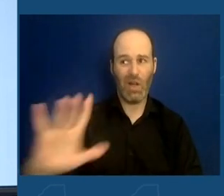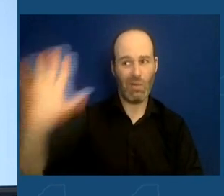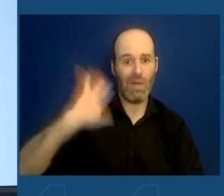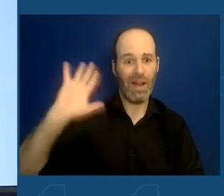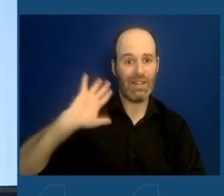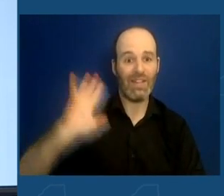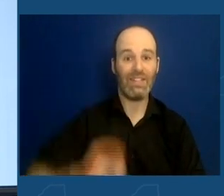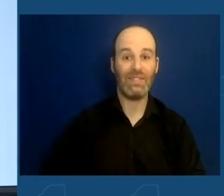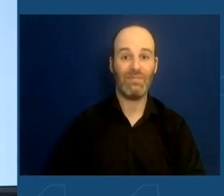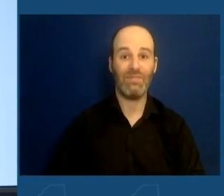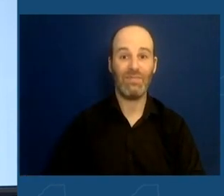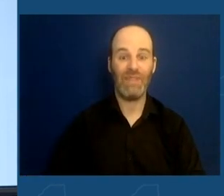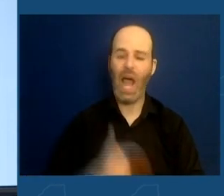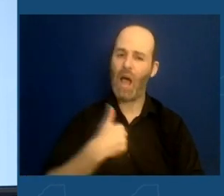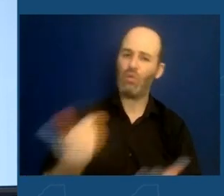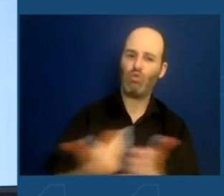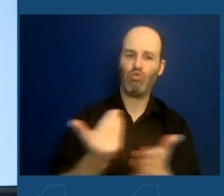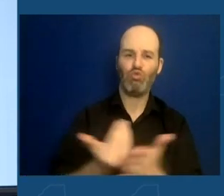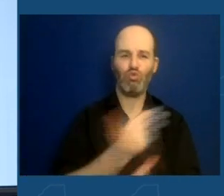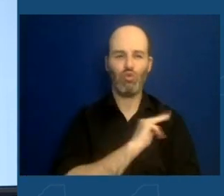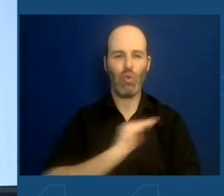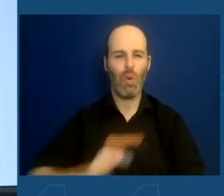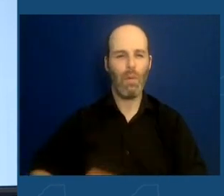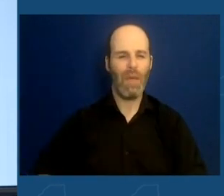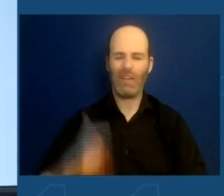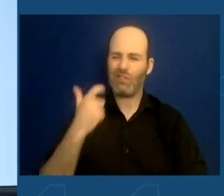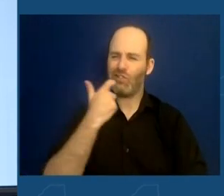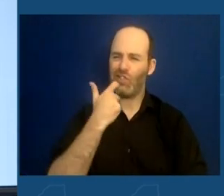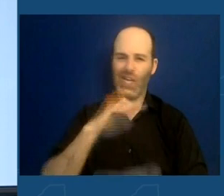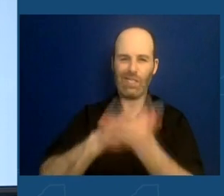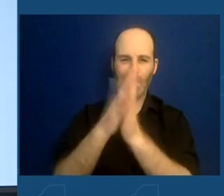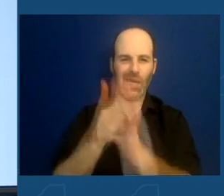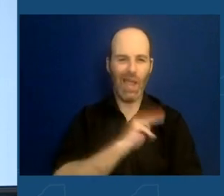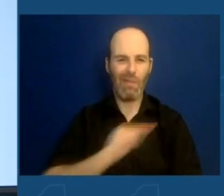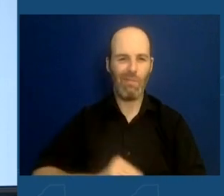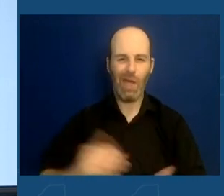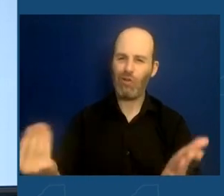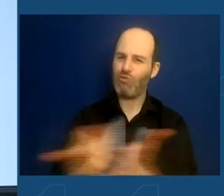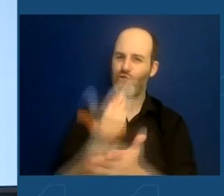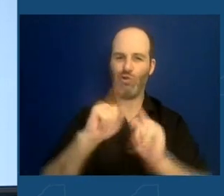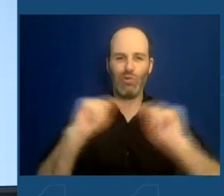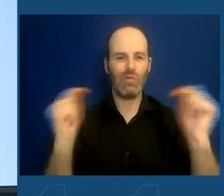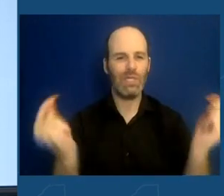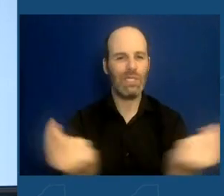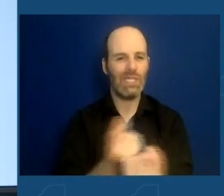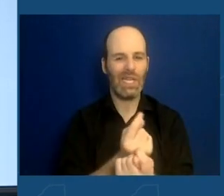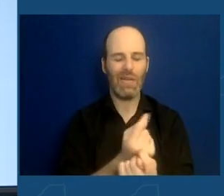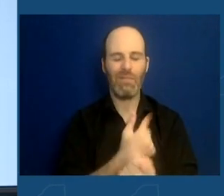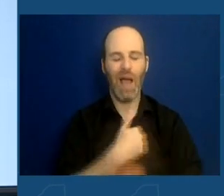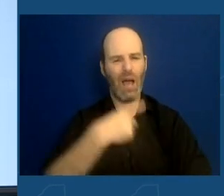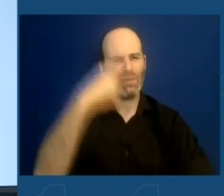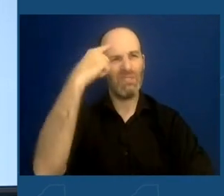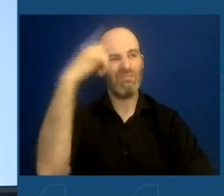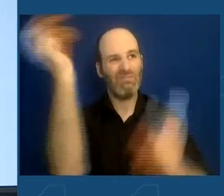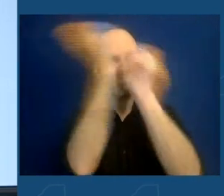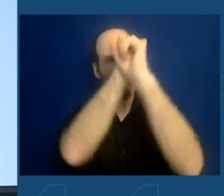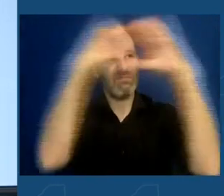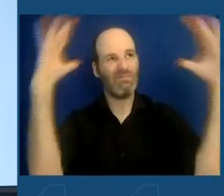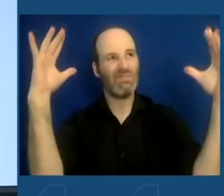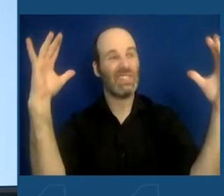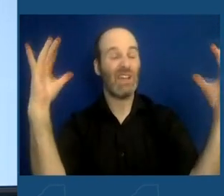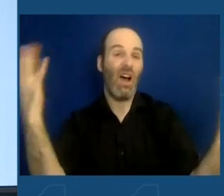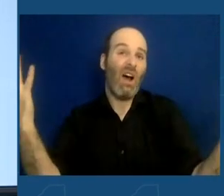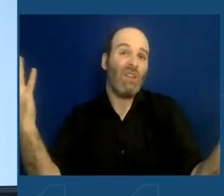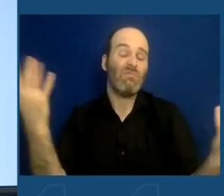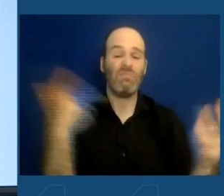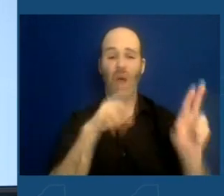a new mayor, just taking office with a brand new team, my mentality was that it wasn't going to hurt to apply